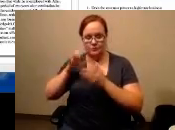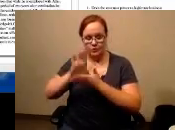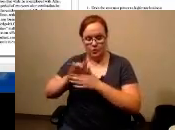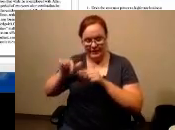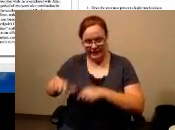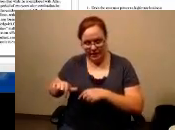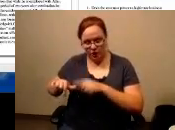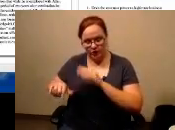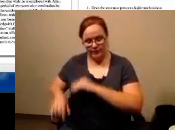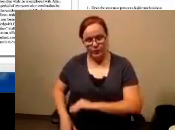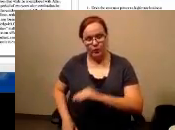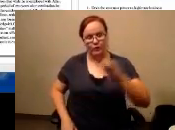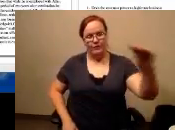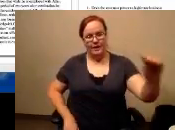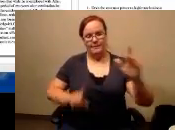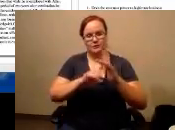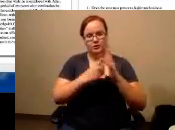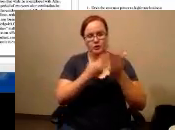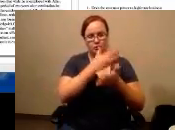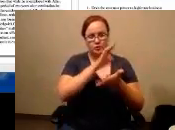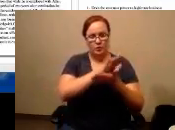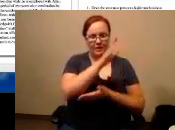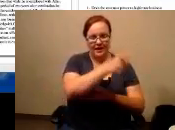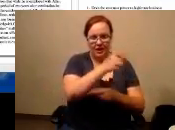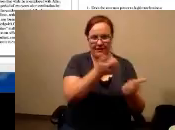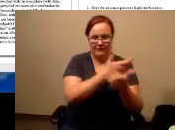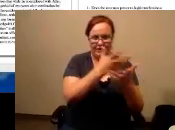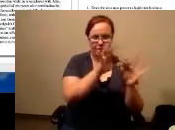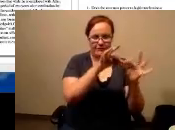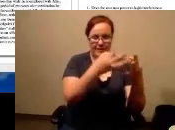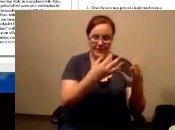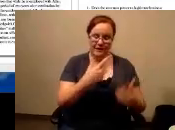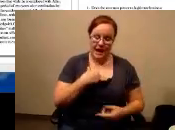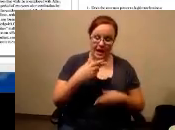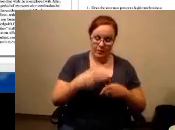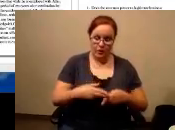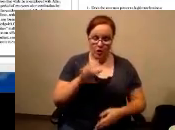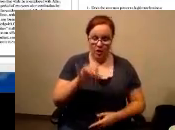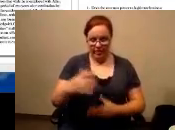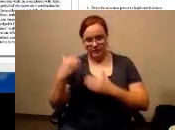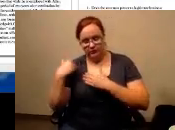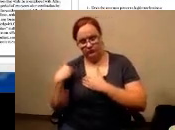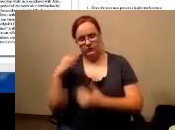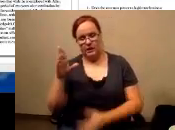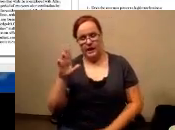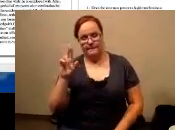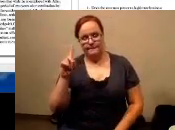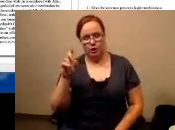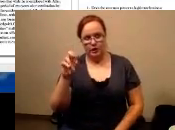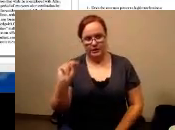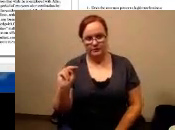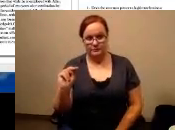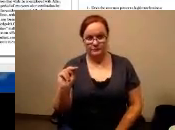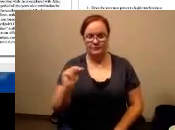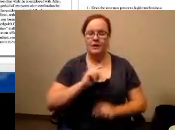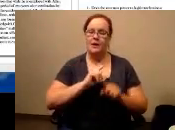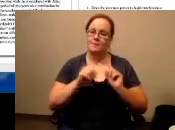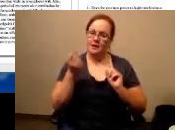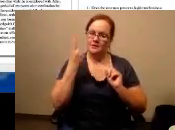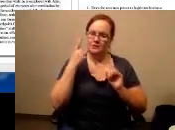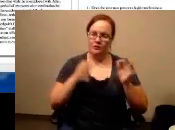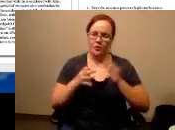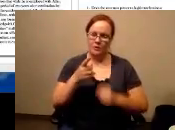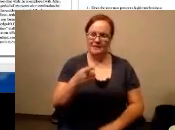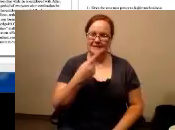moving, everything all over to the families, I would call that a burden. However, the courts have made it clear that's not